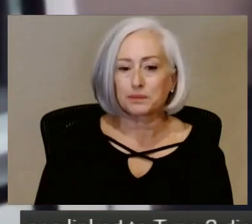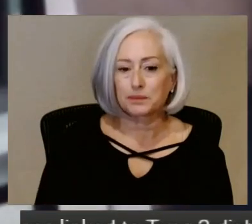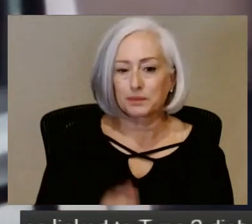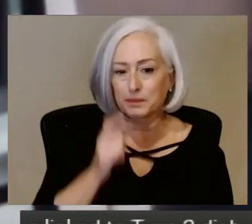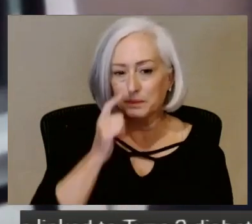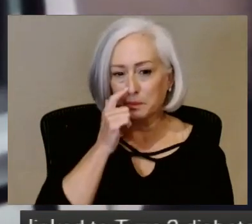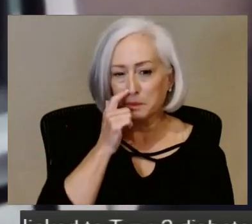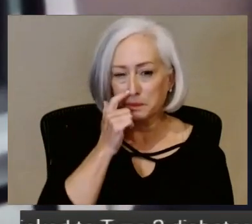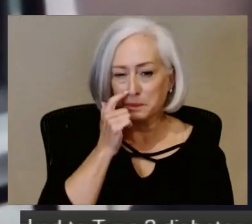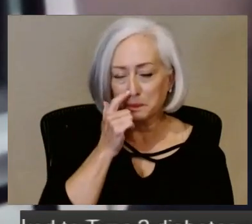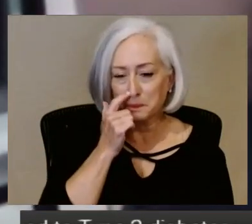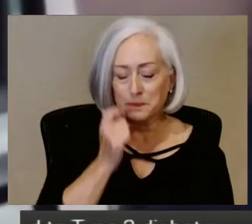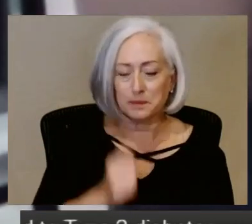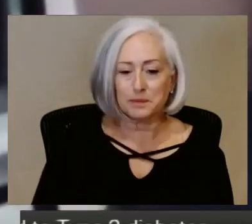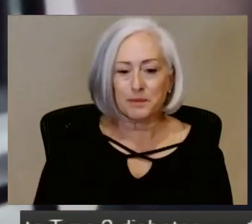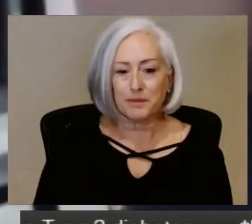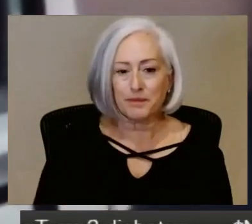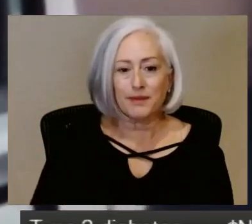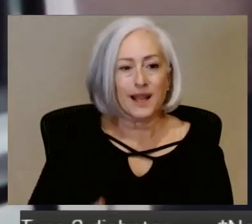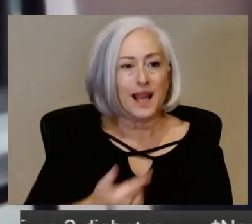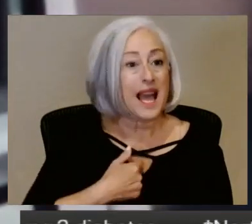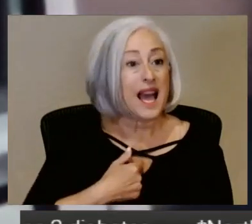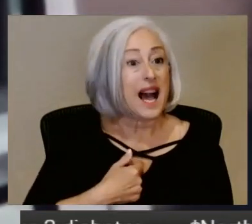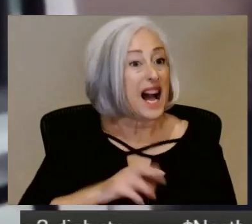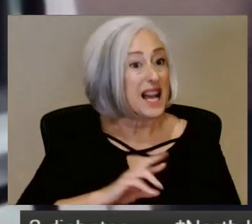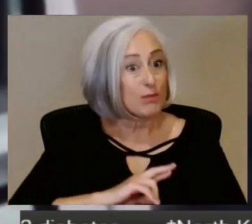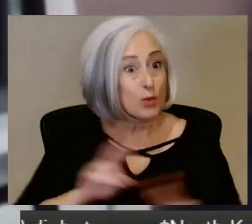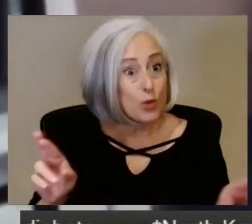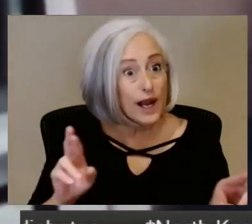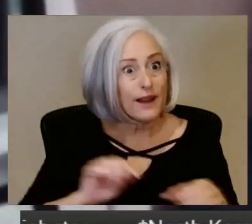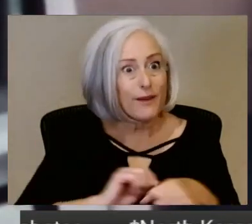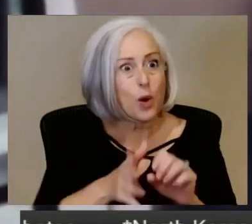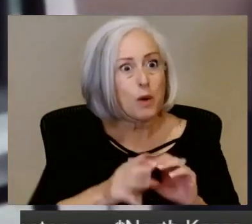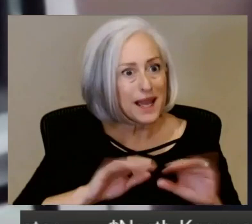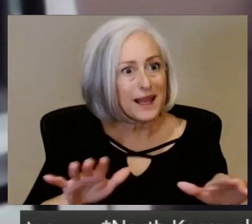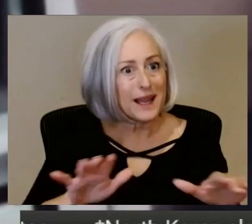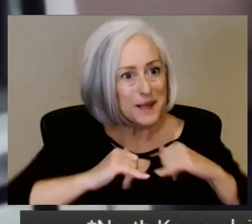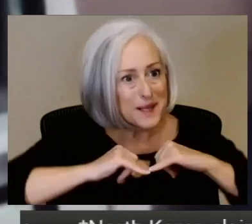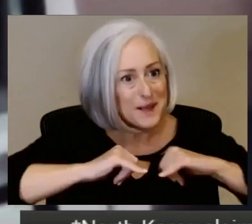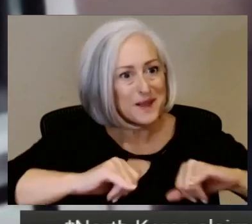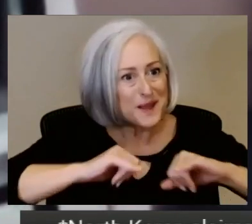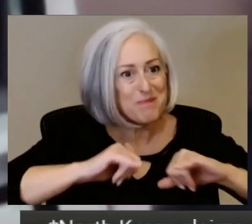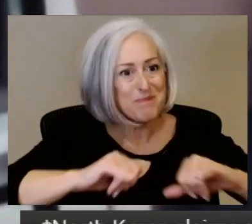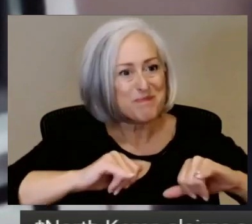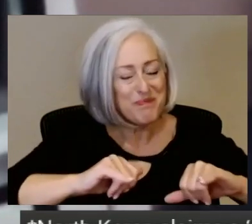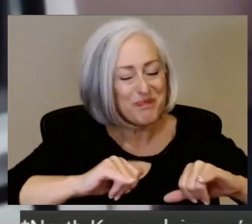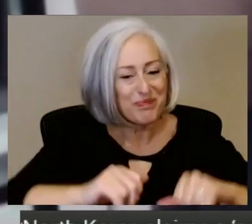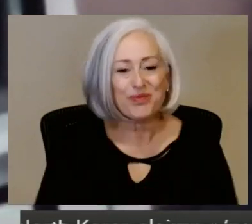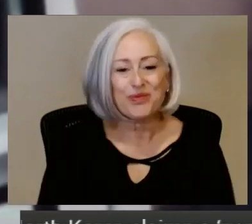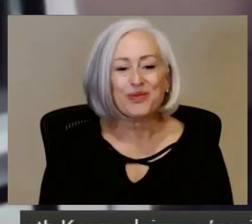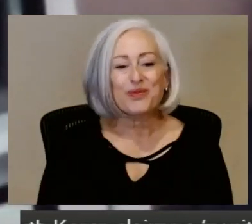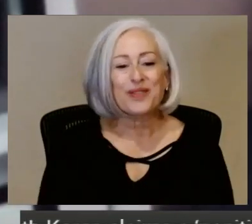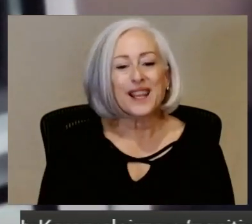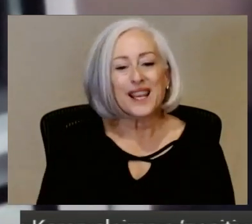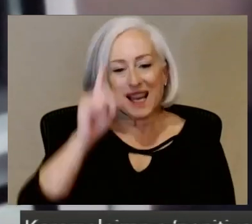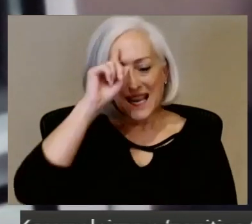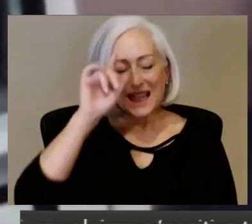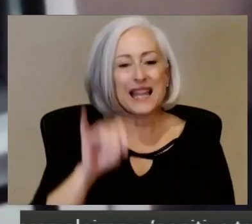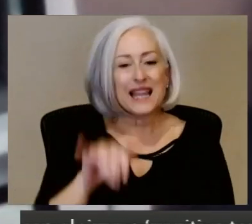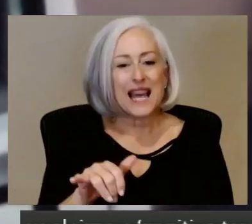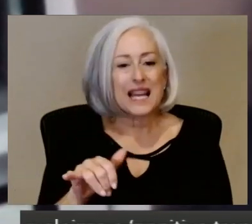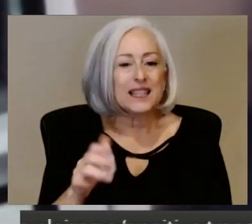I just want to say that I'm as ready for this pandemic to be over as anybody else. And I think that, I don't know